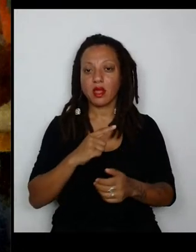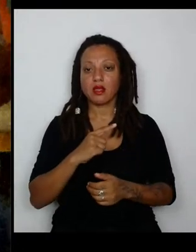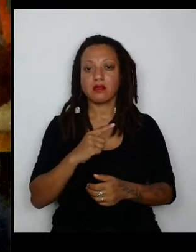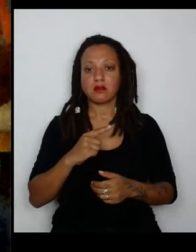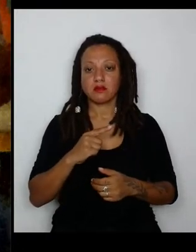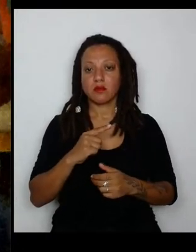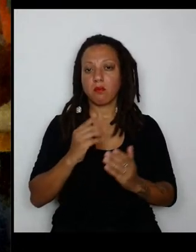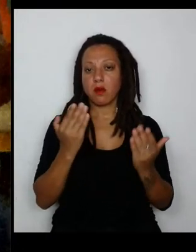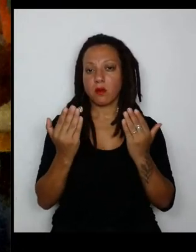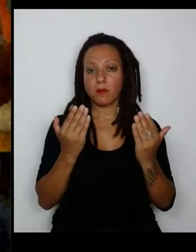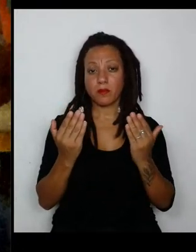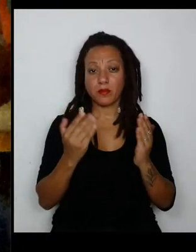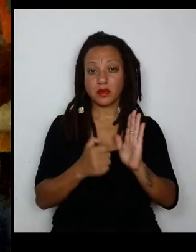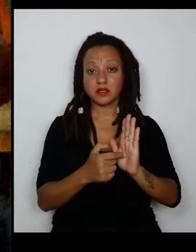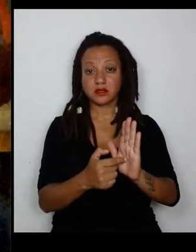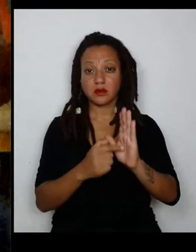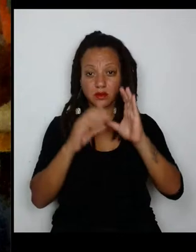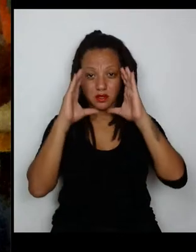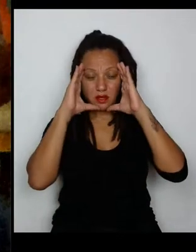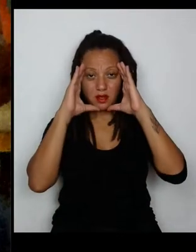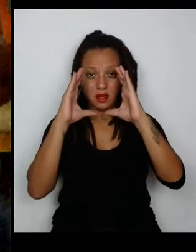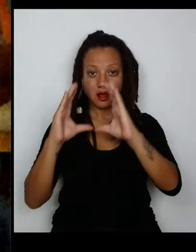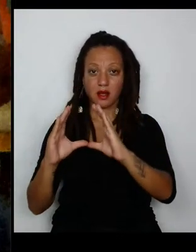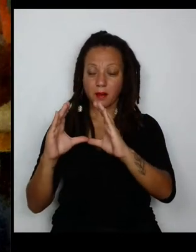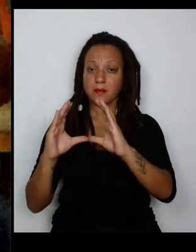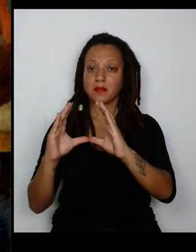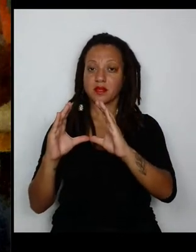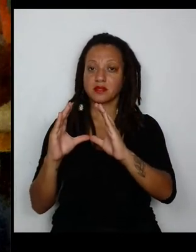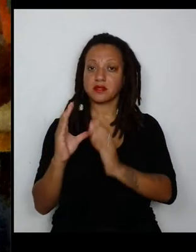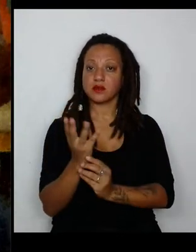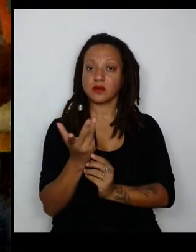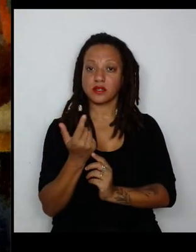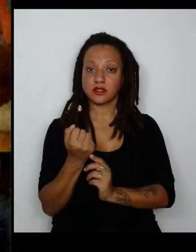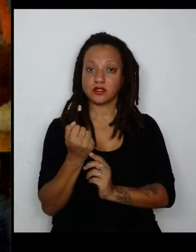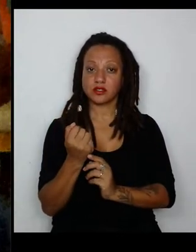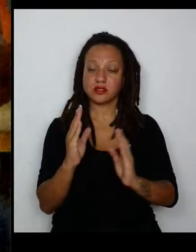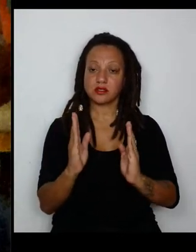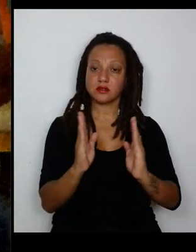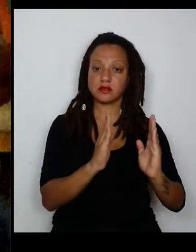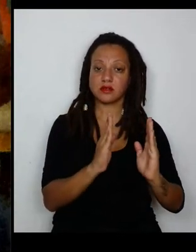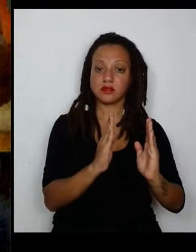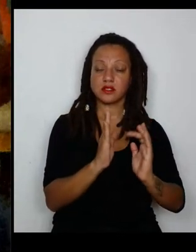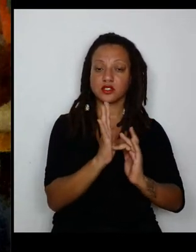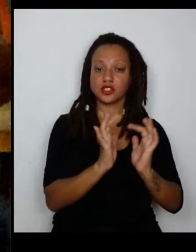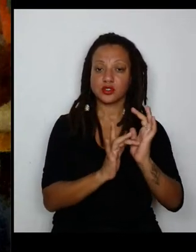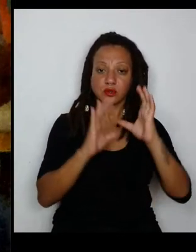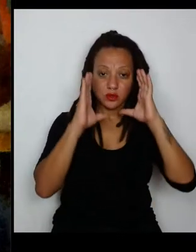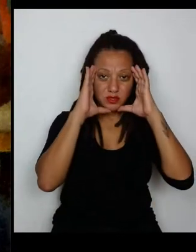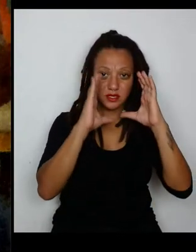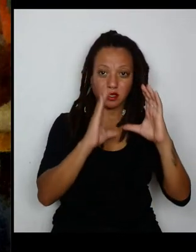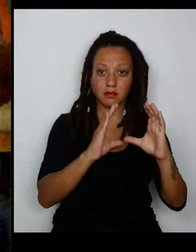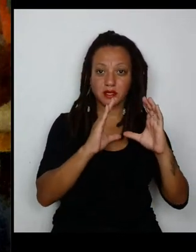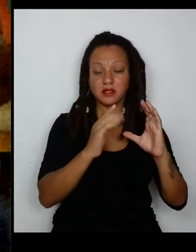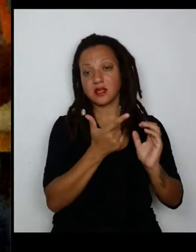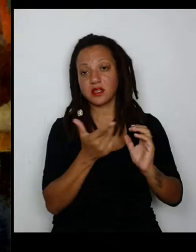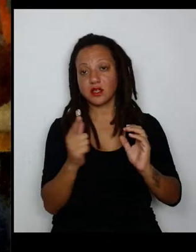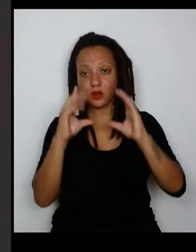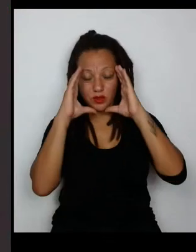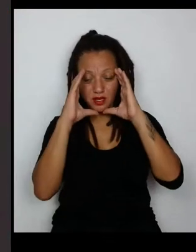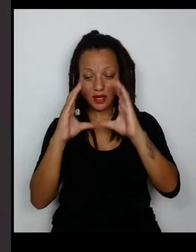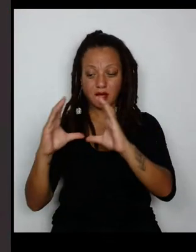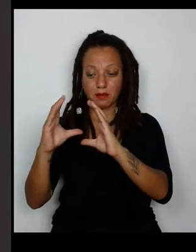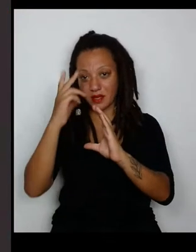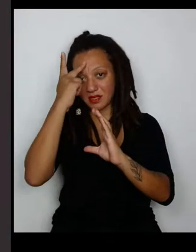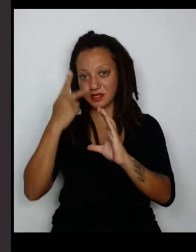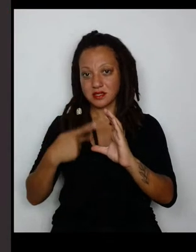left and the grotesque headed right which also happens to be a self-portrait next slide and given that the artist earlier that year had shown